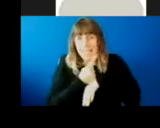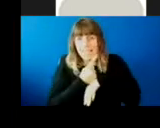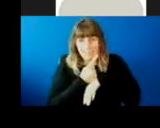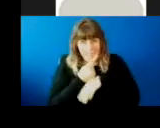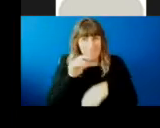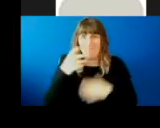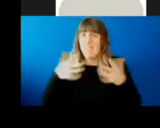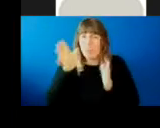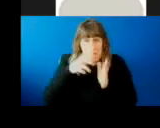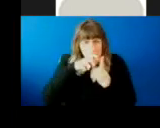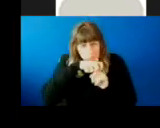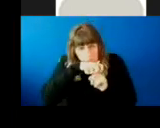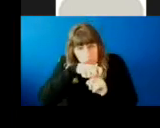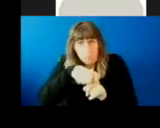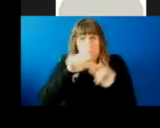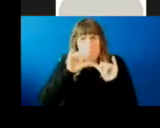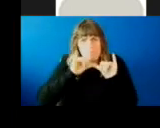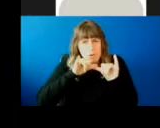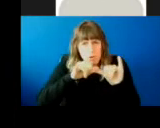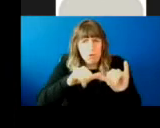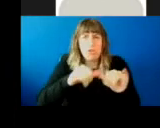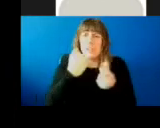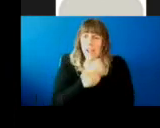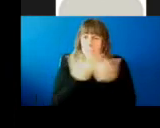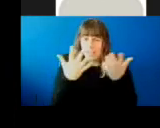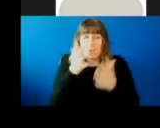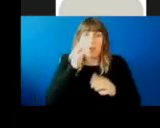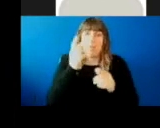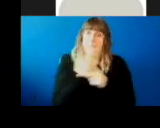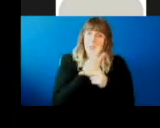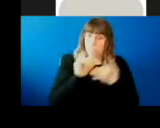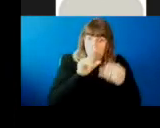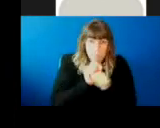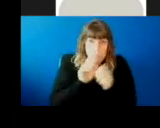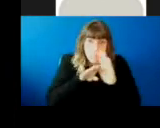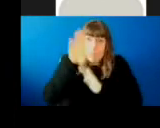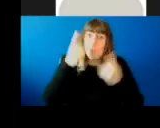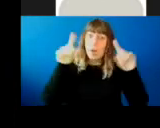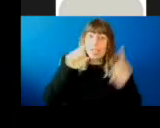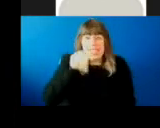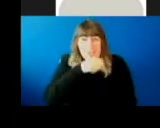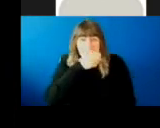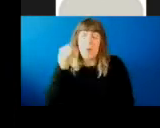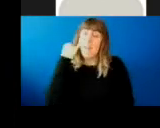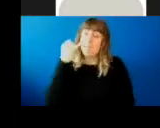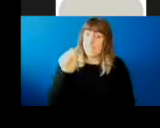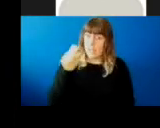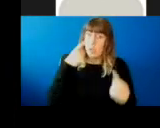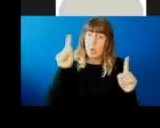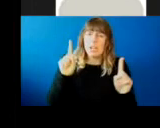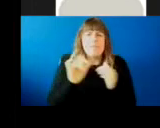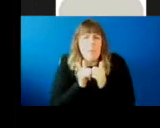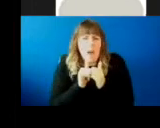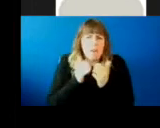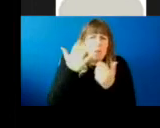really carefully. And we're going to go back and really figure out whether it's working, what's not, and adjust accordingly. Then